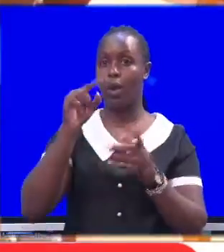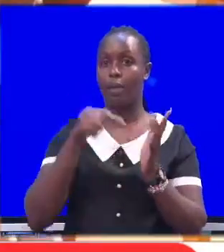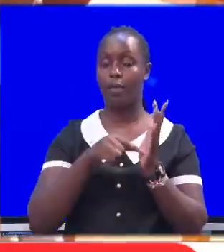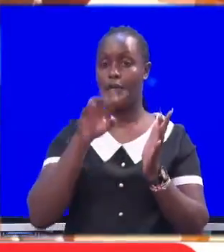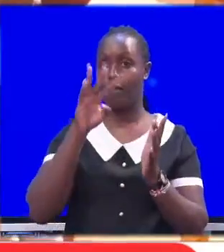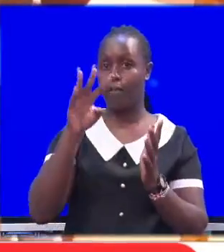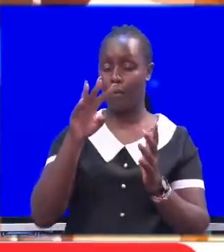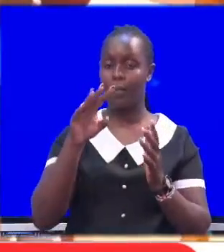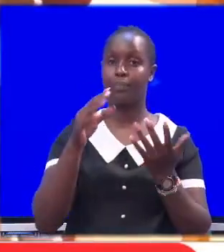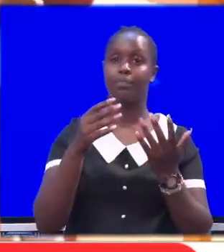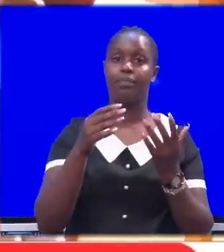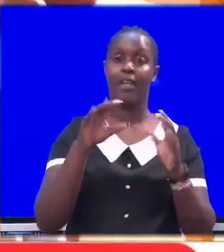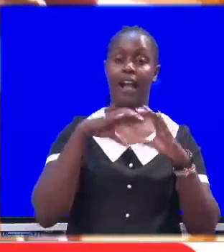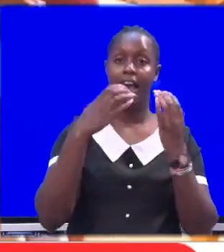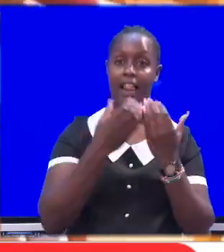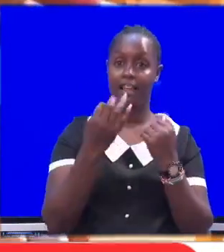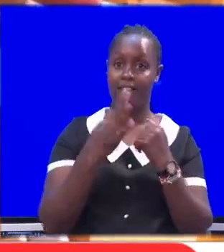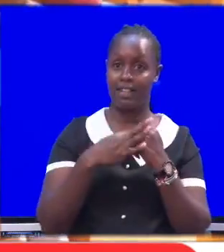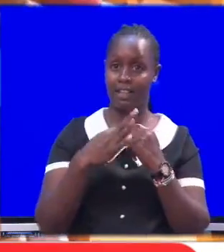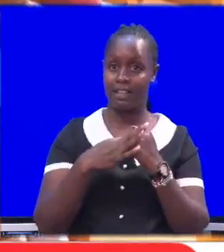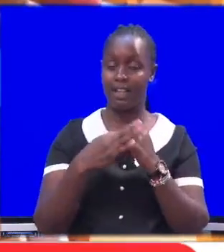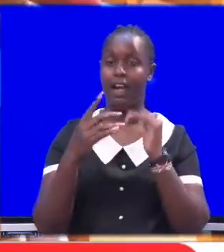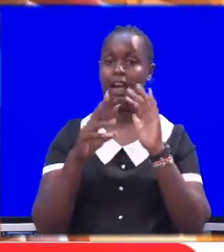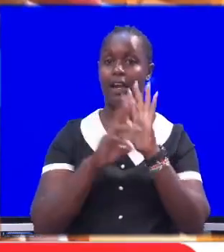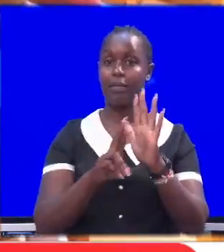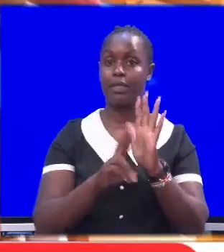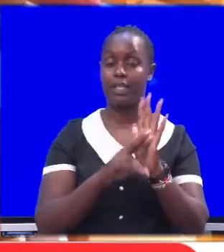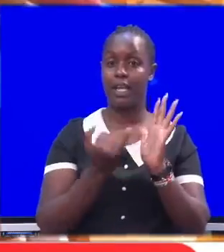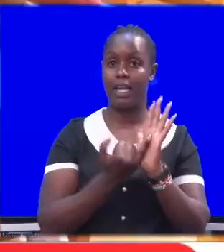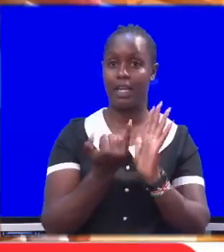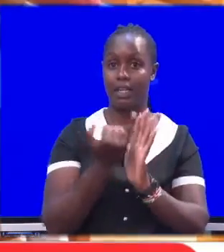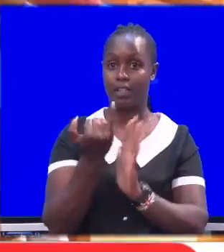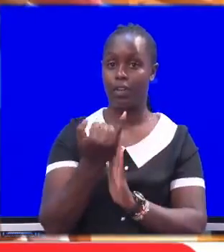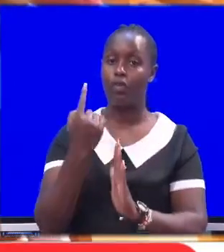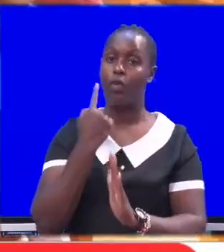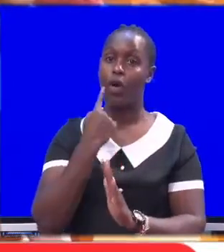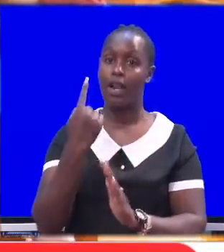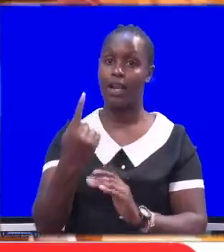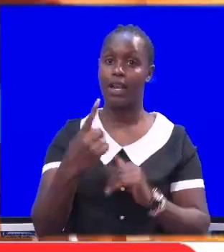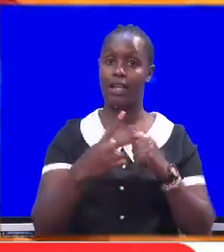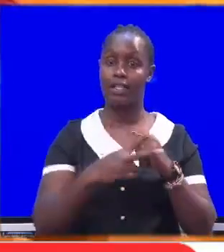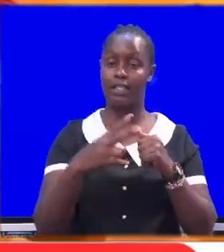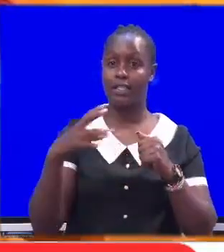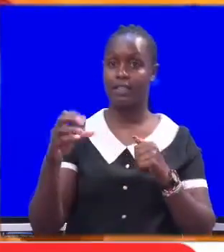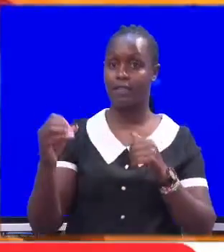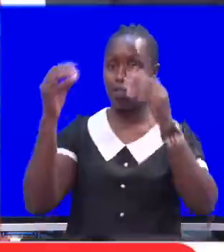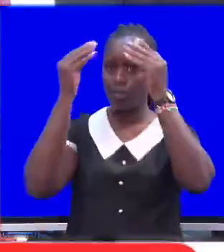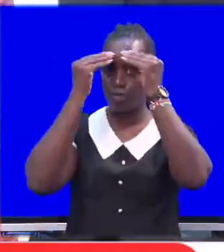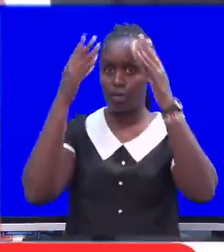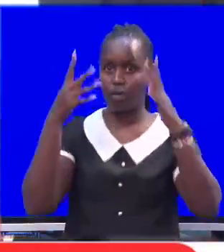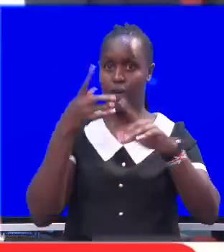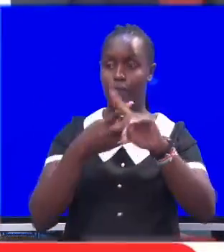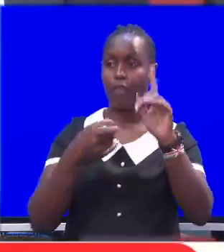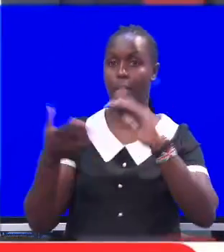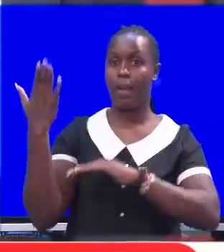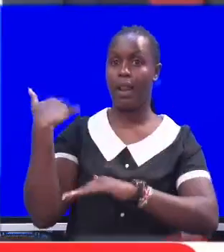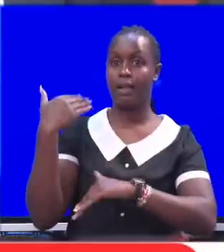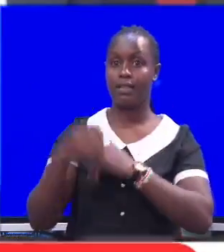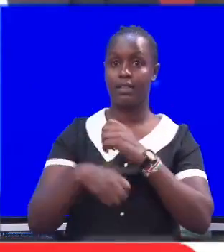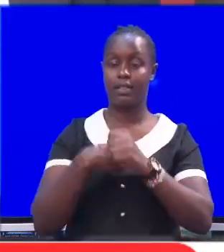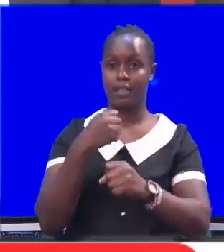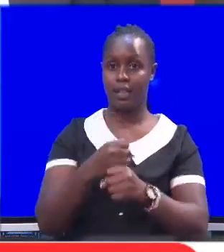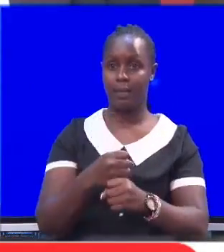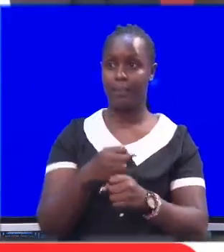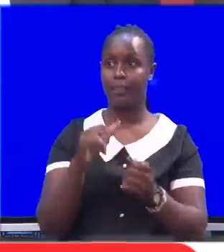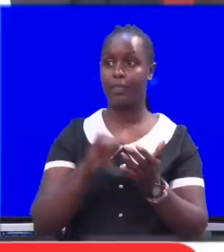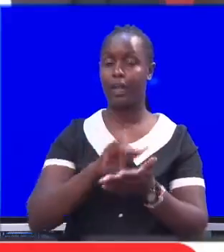candidates, the number representing an increase of more than 170,000 candidates from last year. Your Excellency, that all